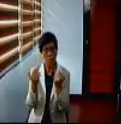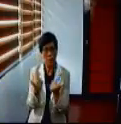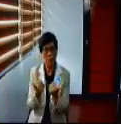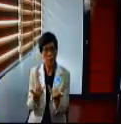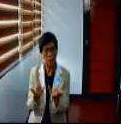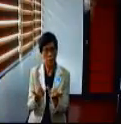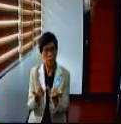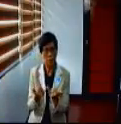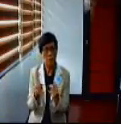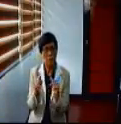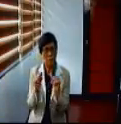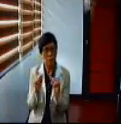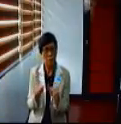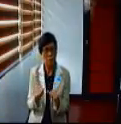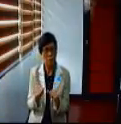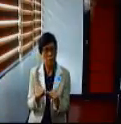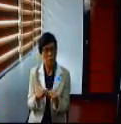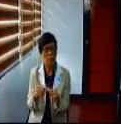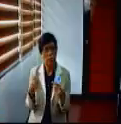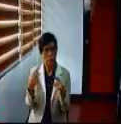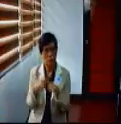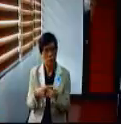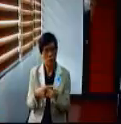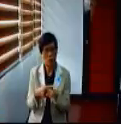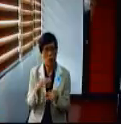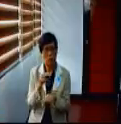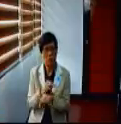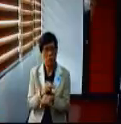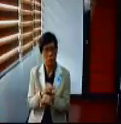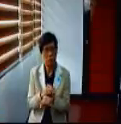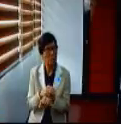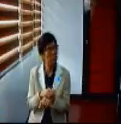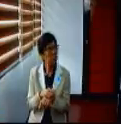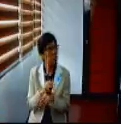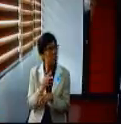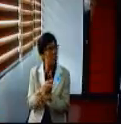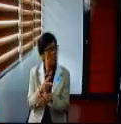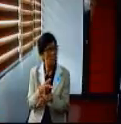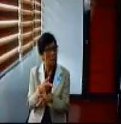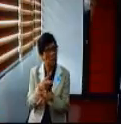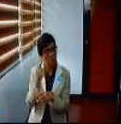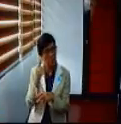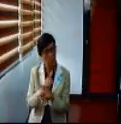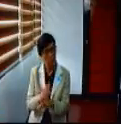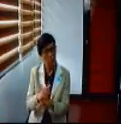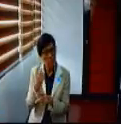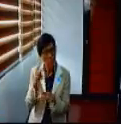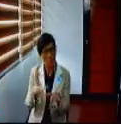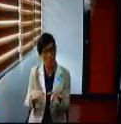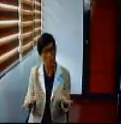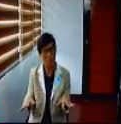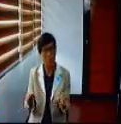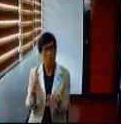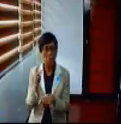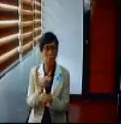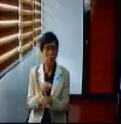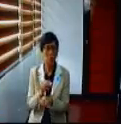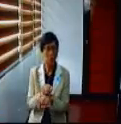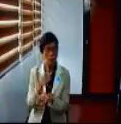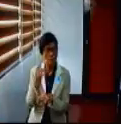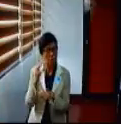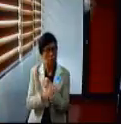were a ministry for human rights and women, a ministry for the protection of children, or ministry for foreign